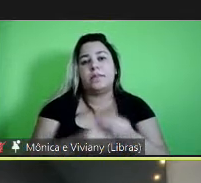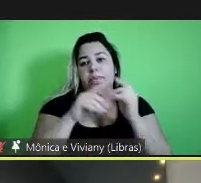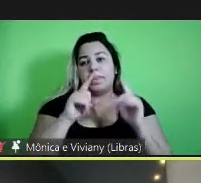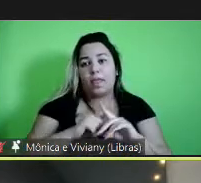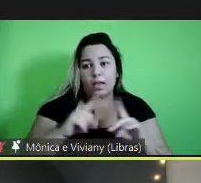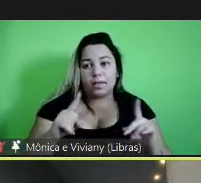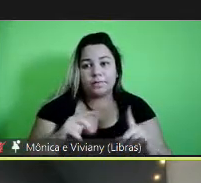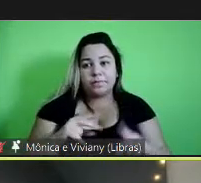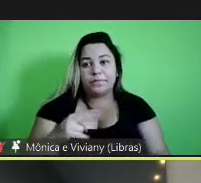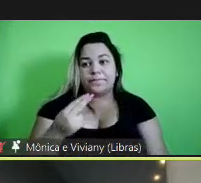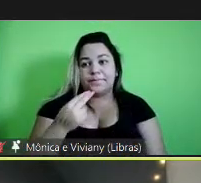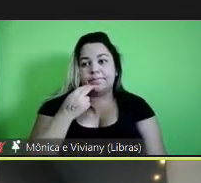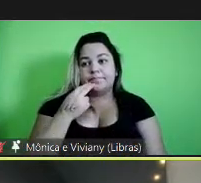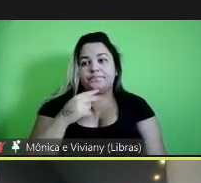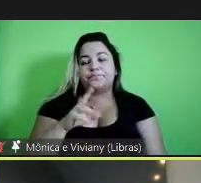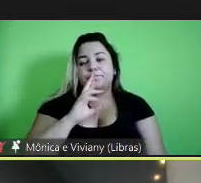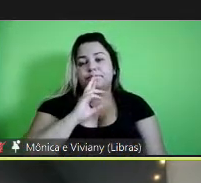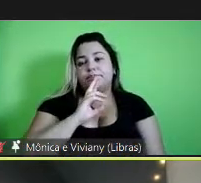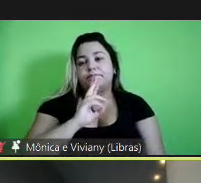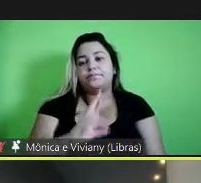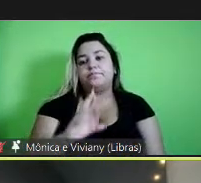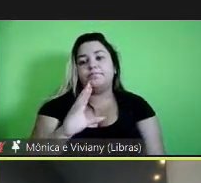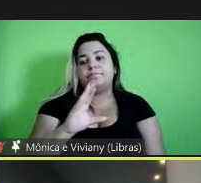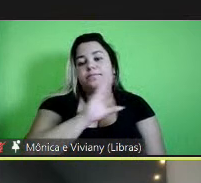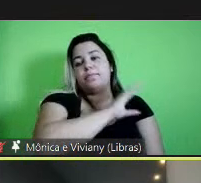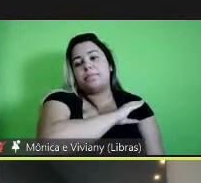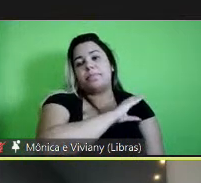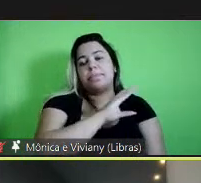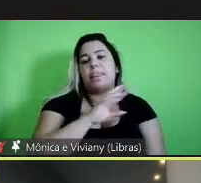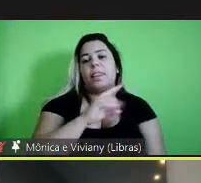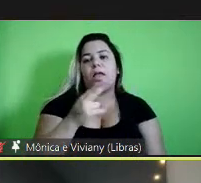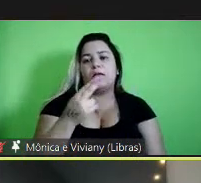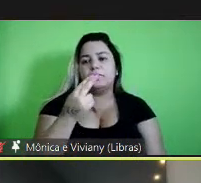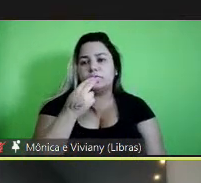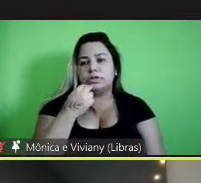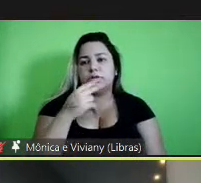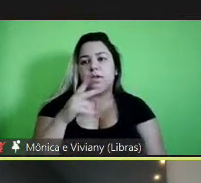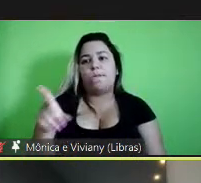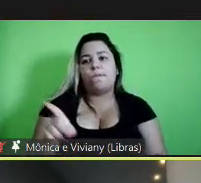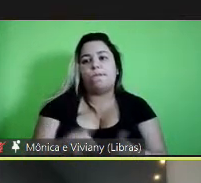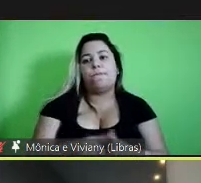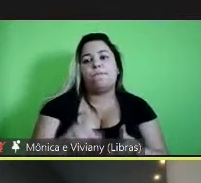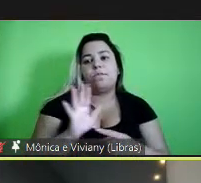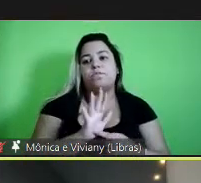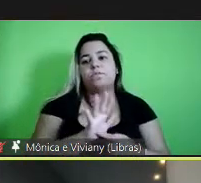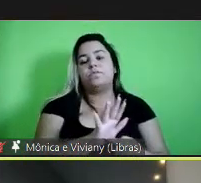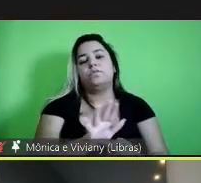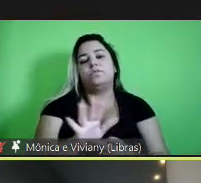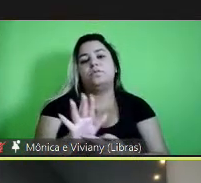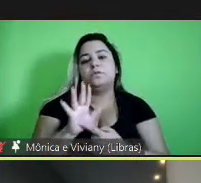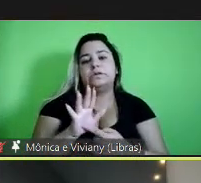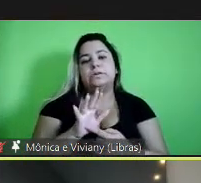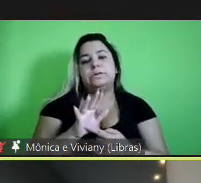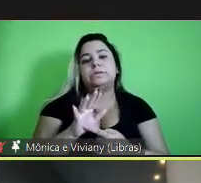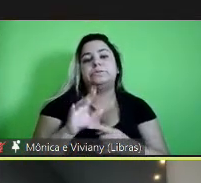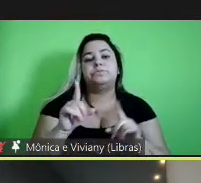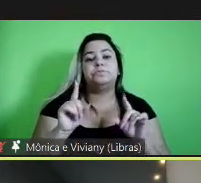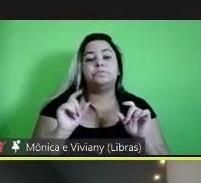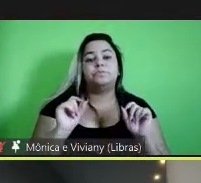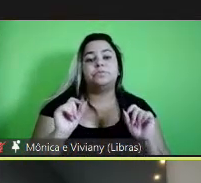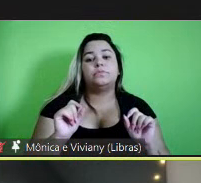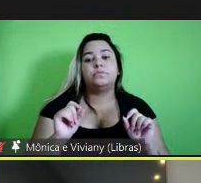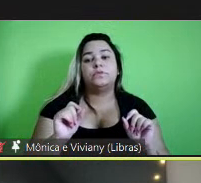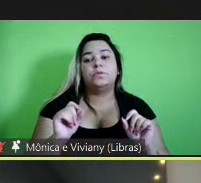are inserted there. Since I am a dietitian, I also do a coordination for food and nutrition. And here we'd like to highlight